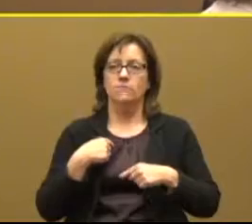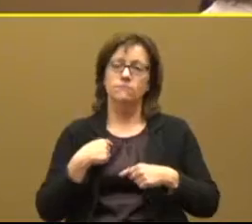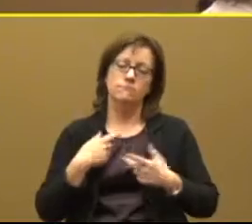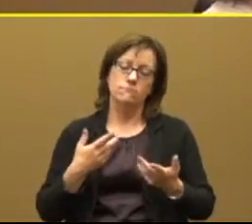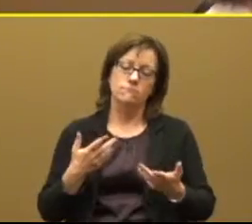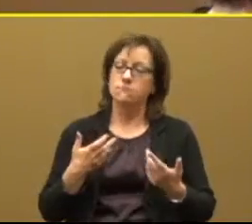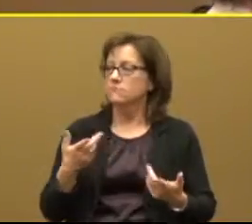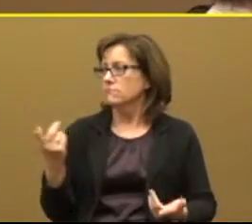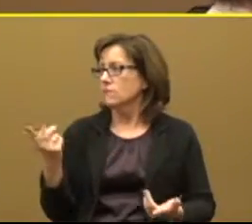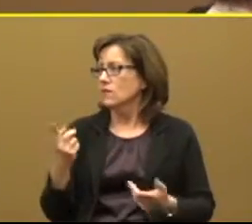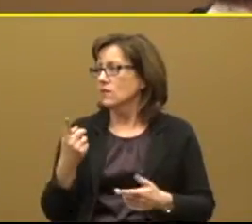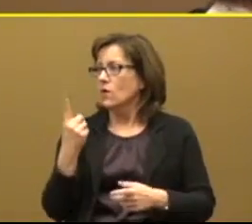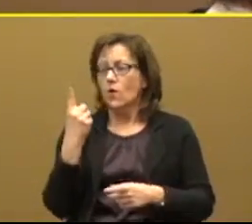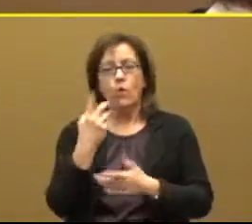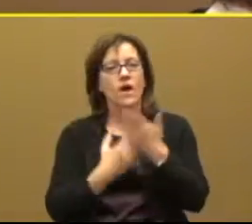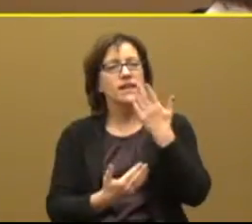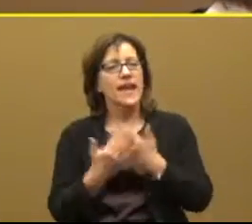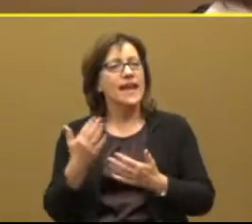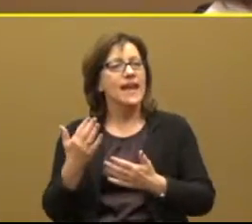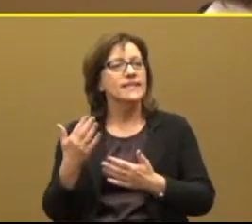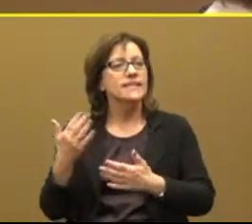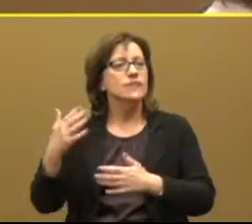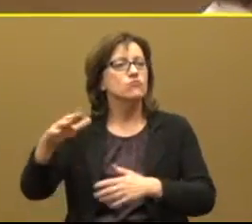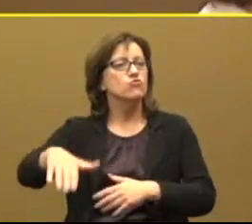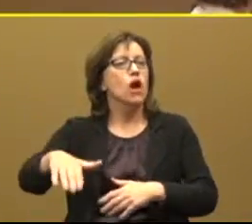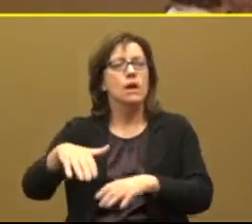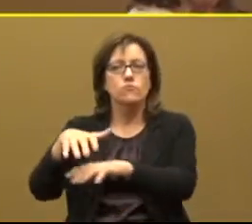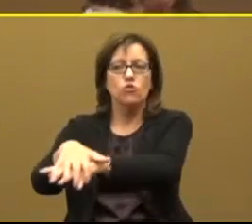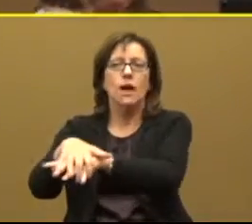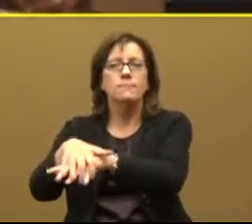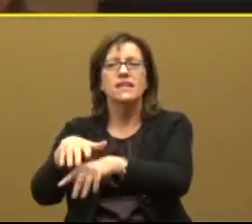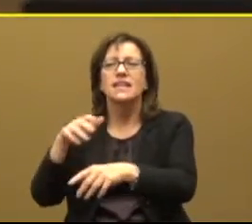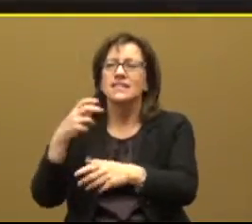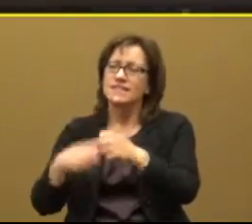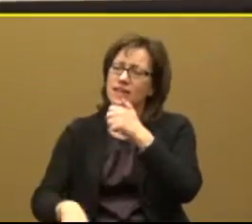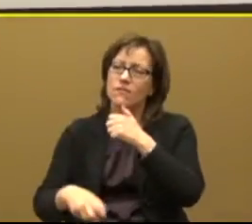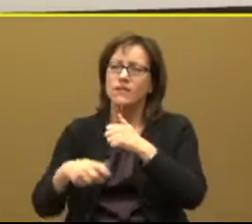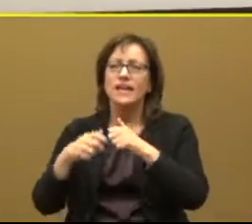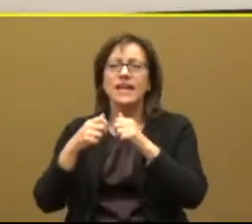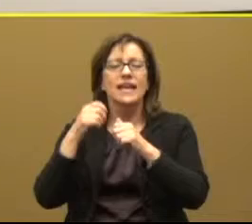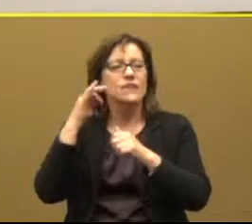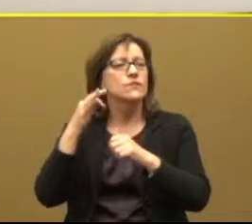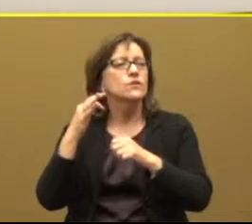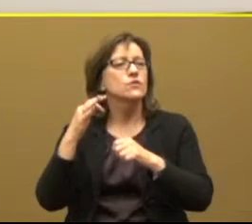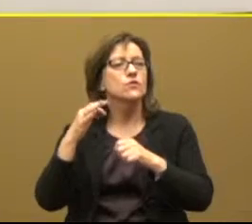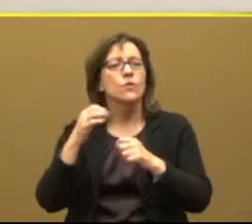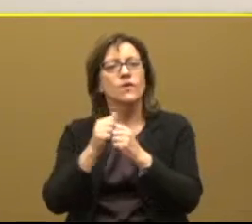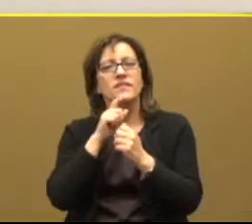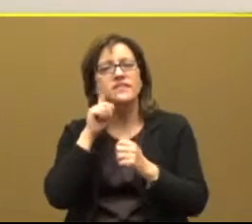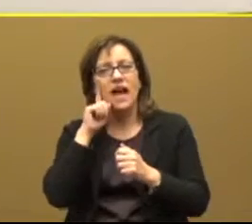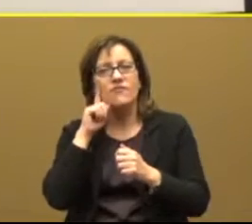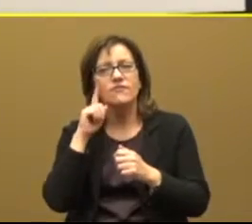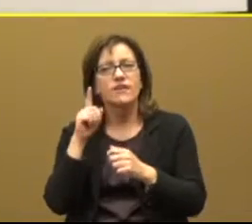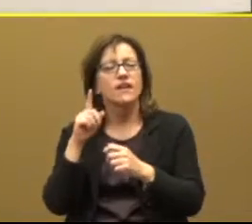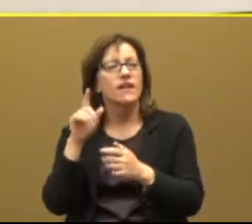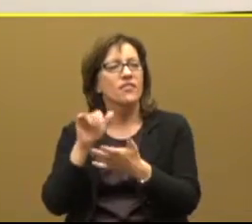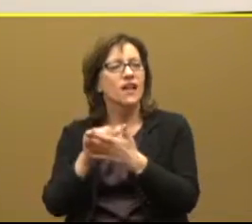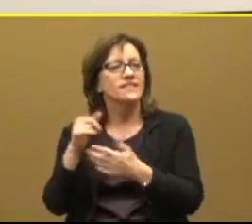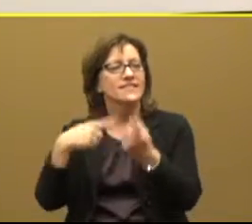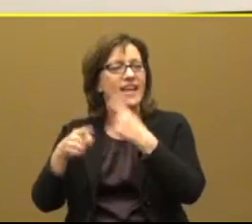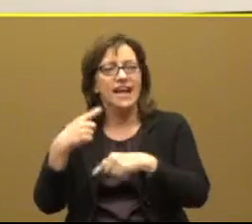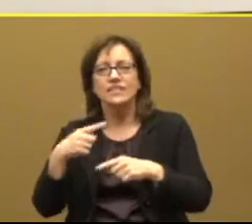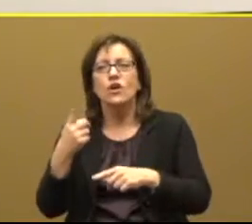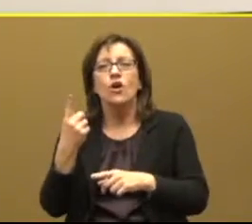So one-handed prompting is very difficult if you're doing this with a signing student. Why? Because one hand is catching their